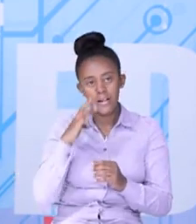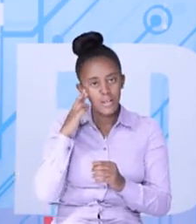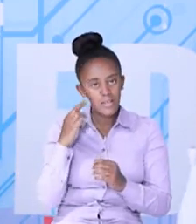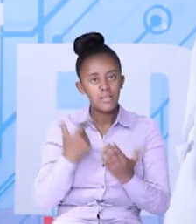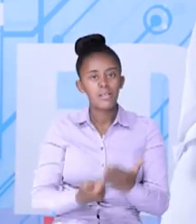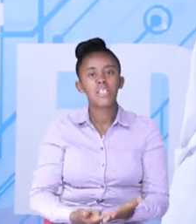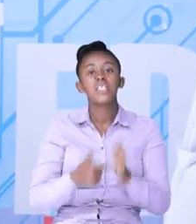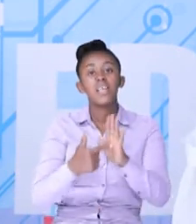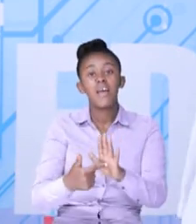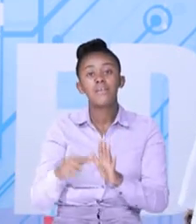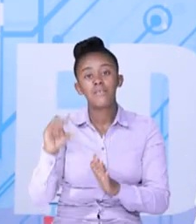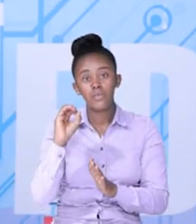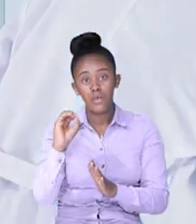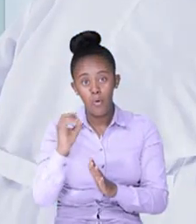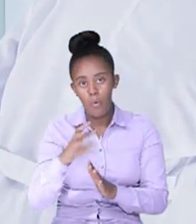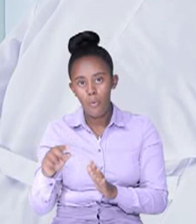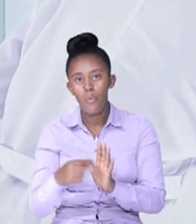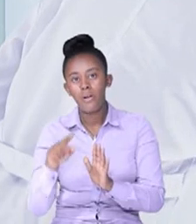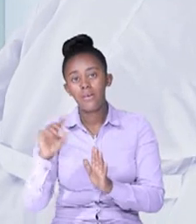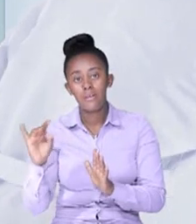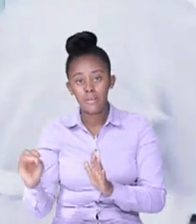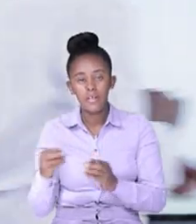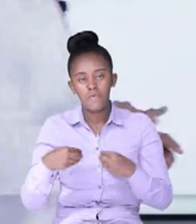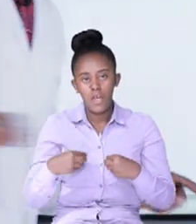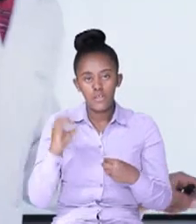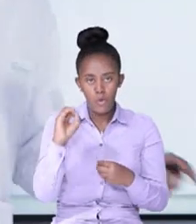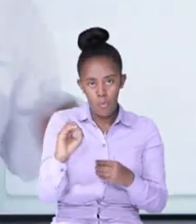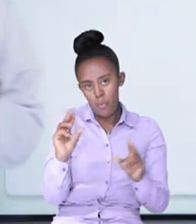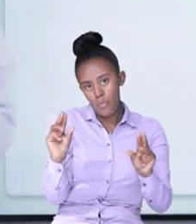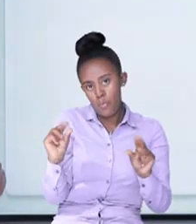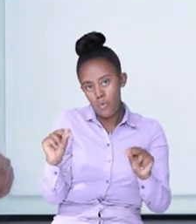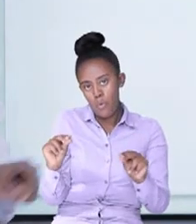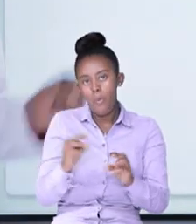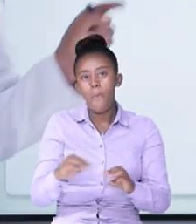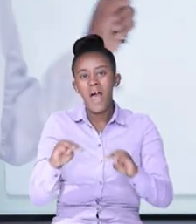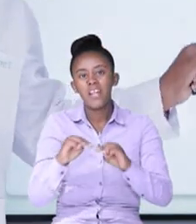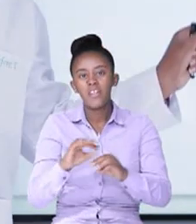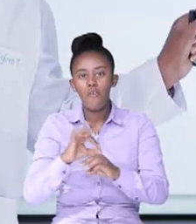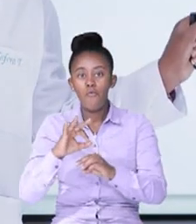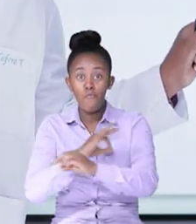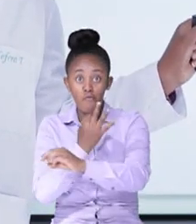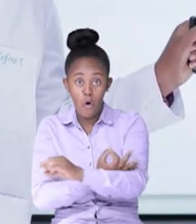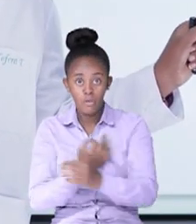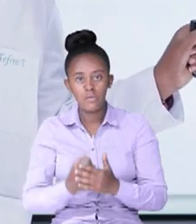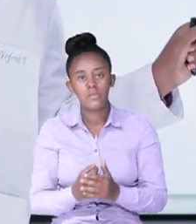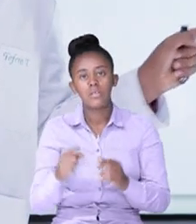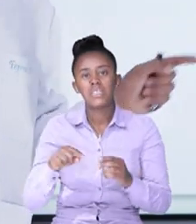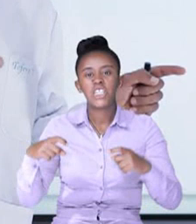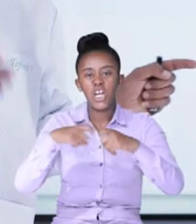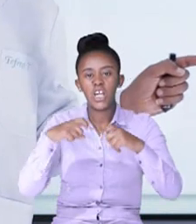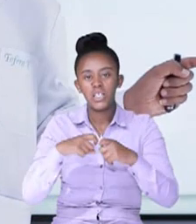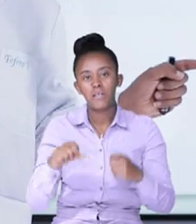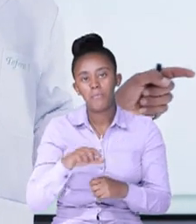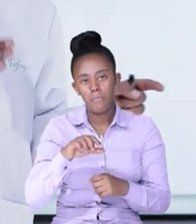0 or sine 180 degree gives us 0. Therefore, there is no magnetic force exerted on a charged particle